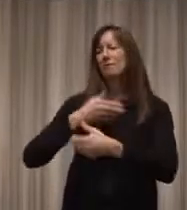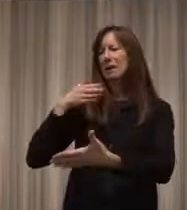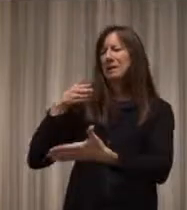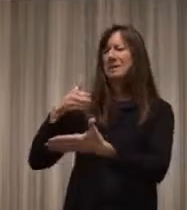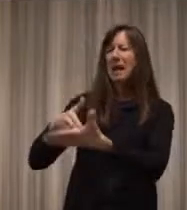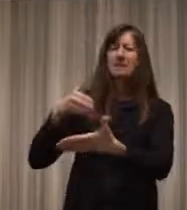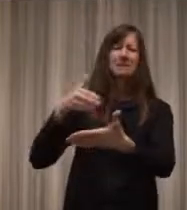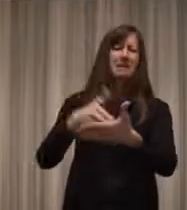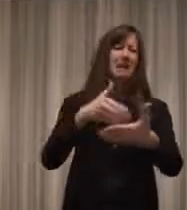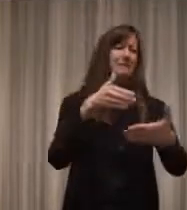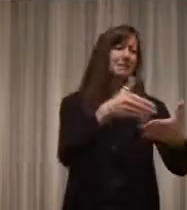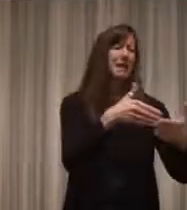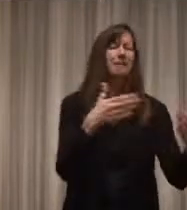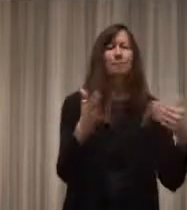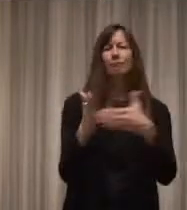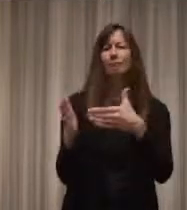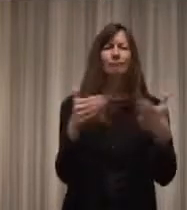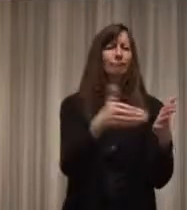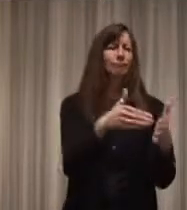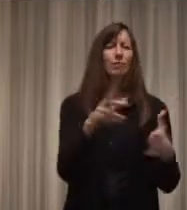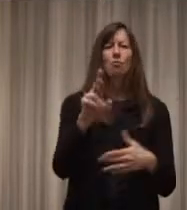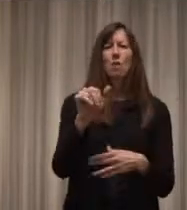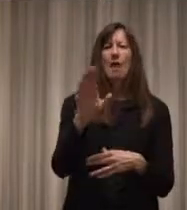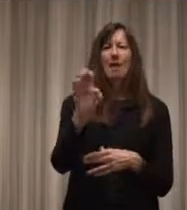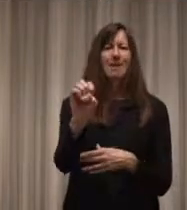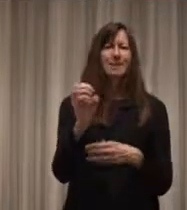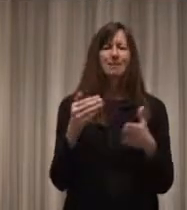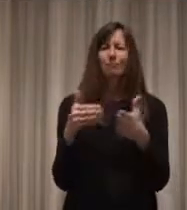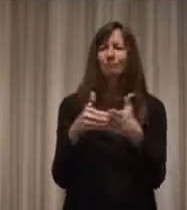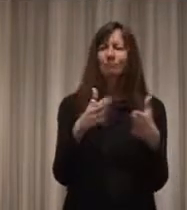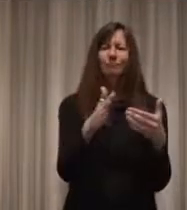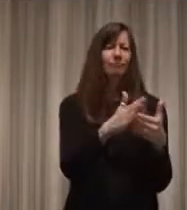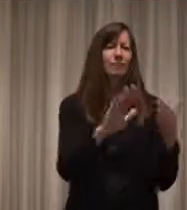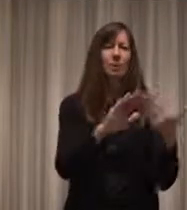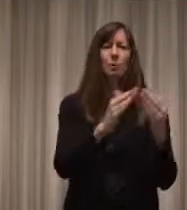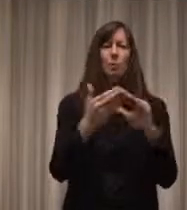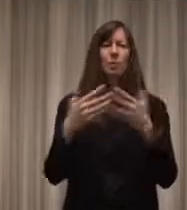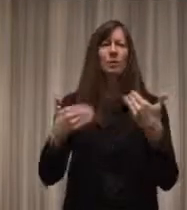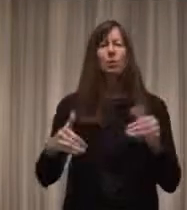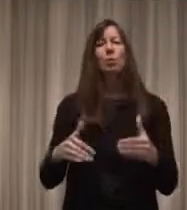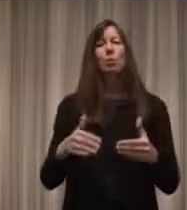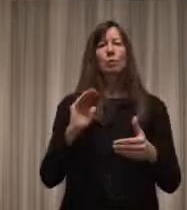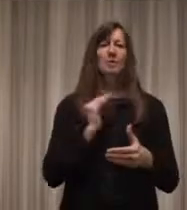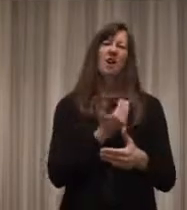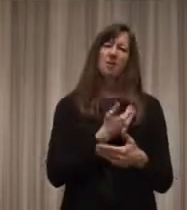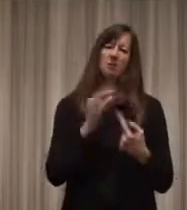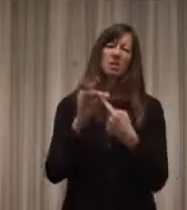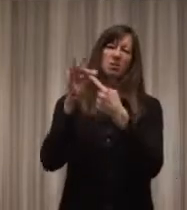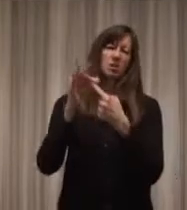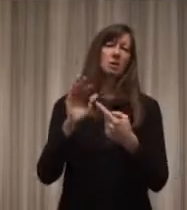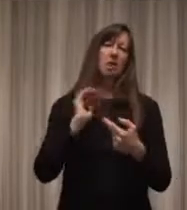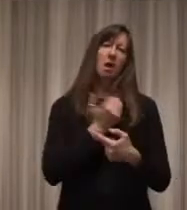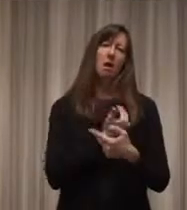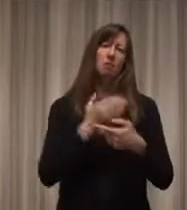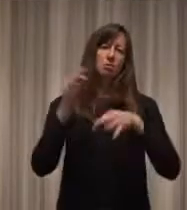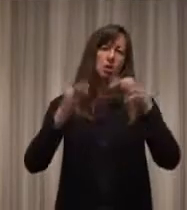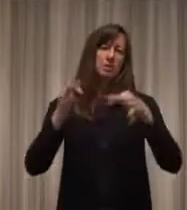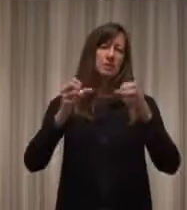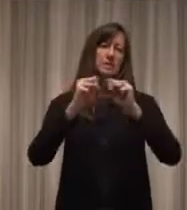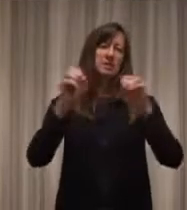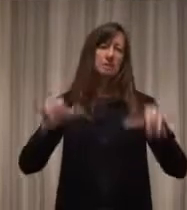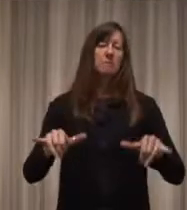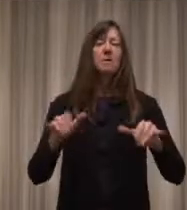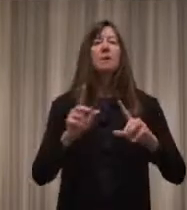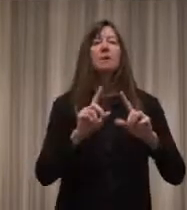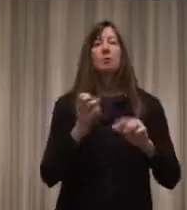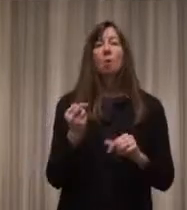system, and our particular criminal justice system. So the plan put forth by this group is comprehensive. It's